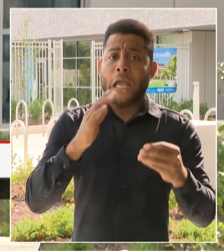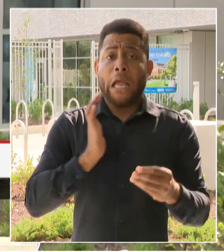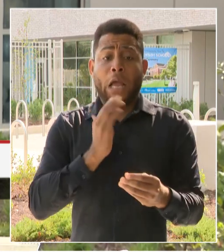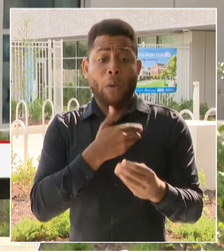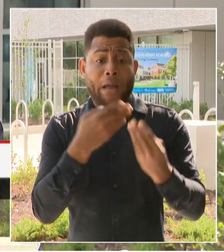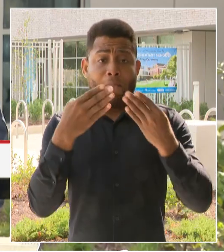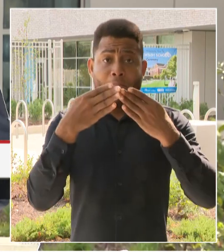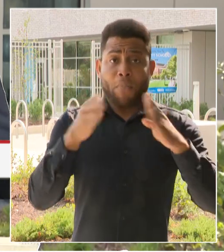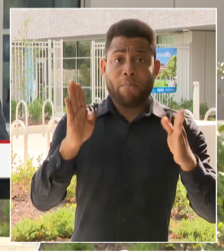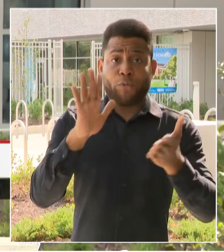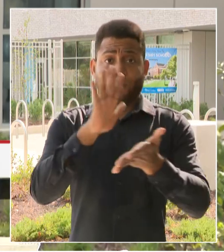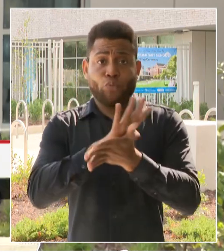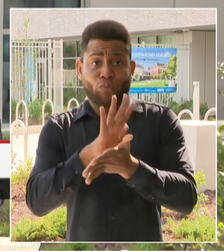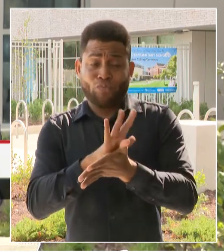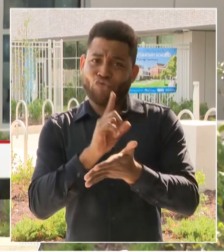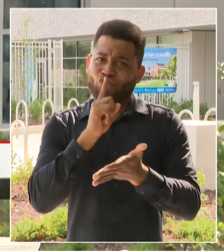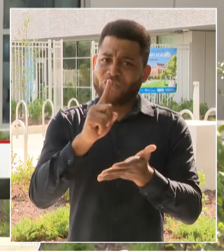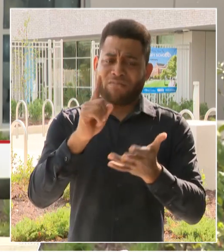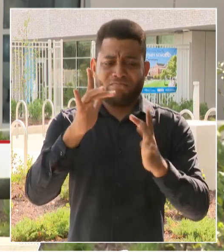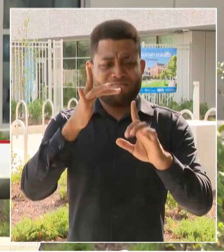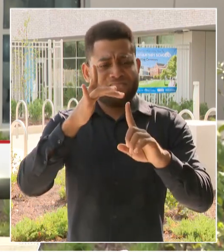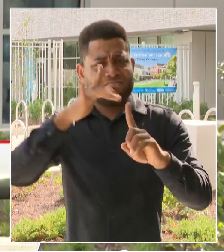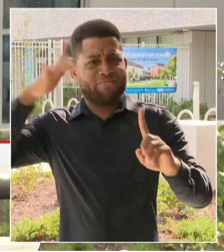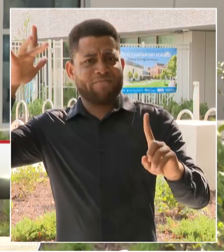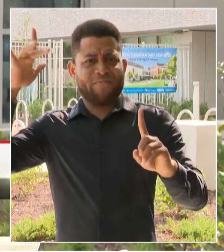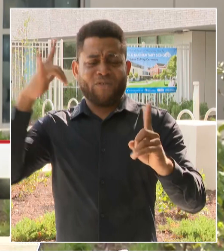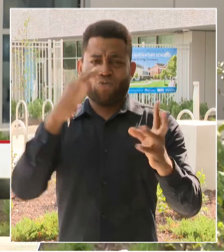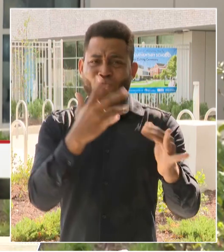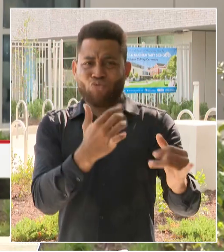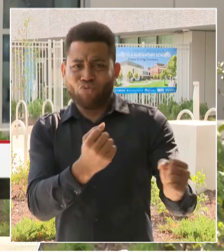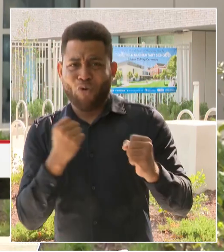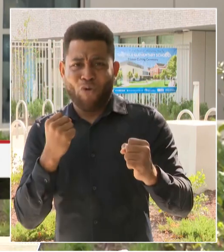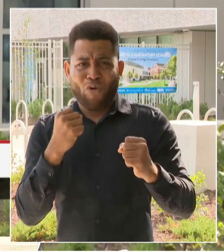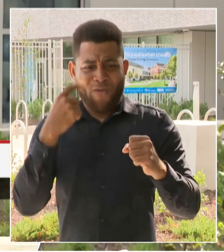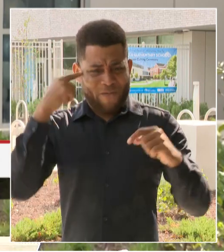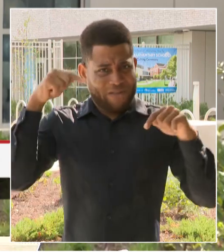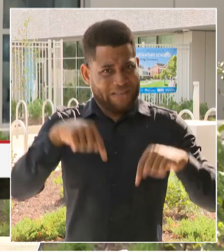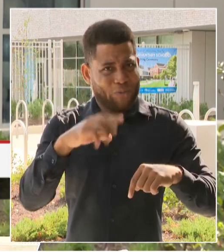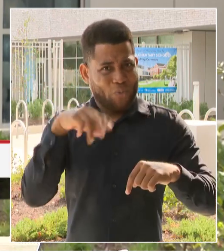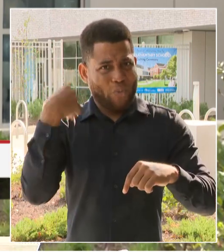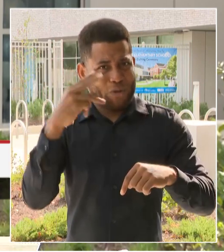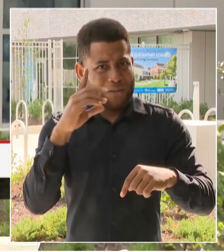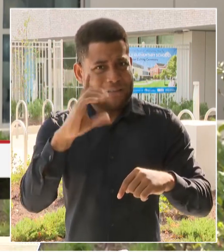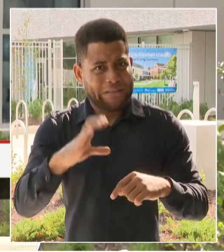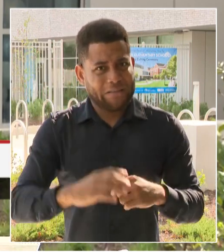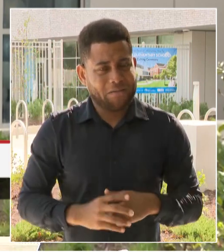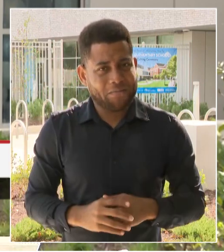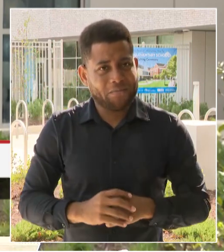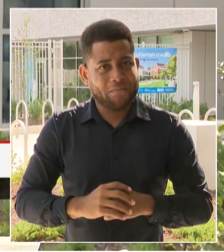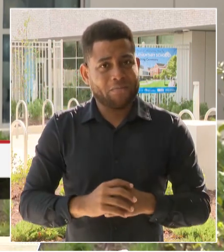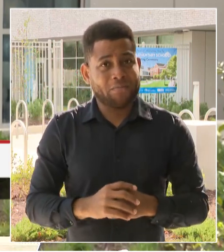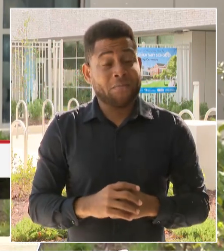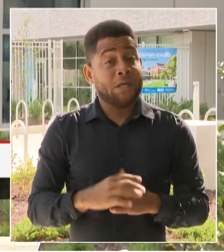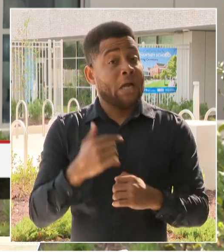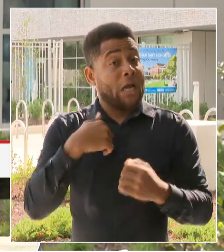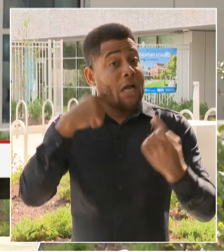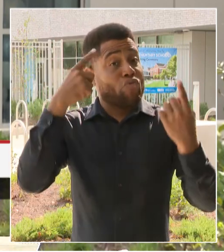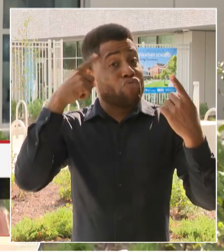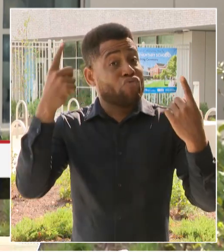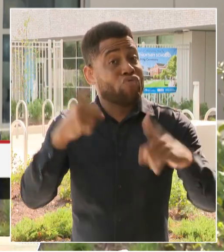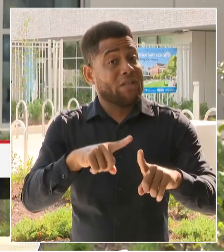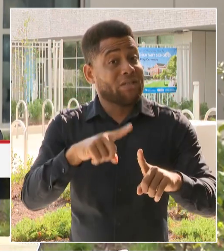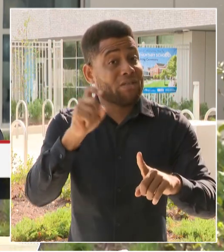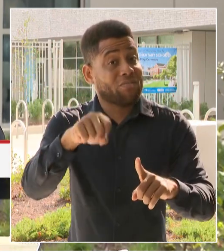a bright spot in the story of Washington, D.C. And so I think you have to look no further than here in Garfield. We think